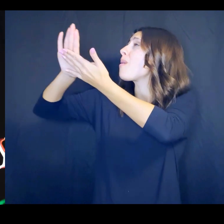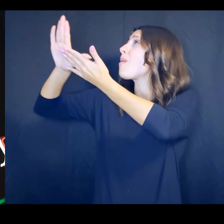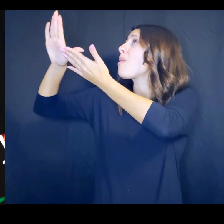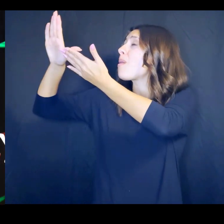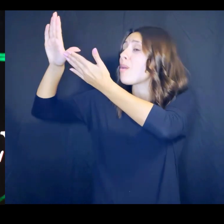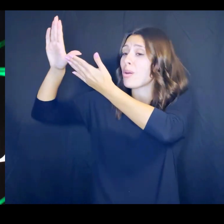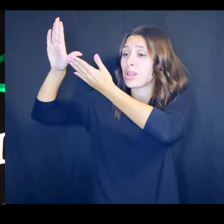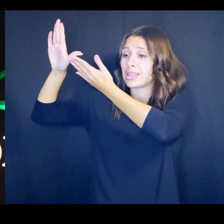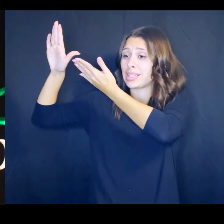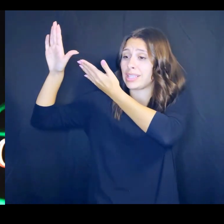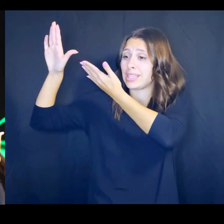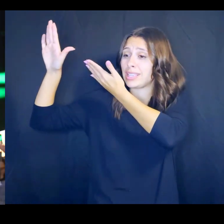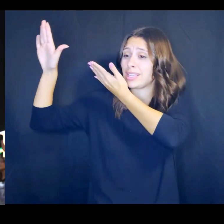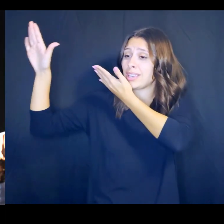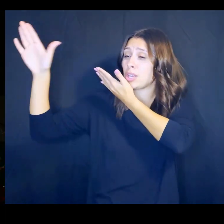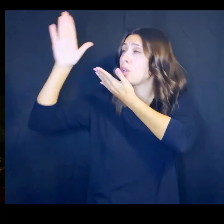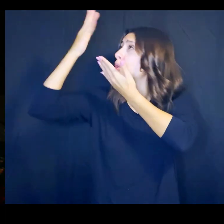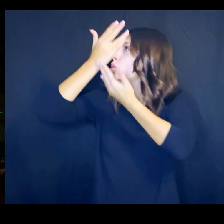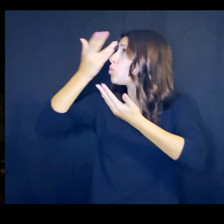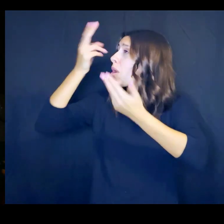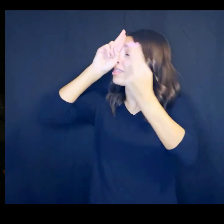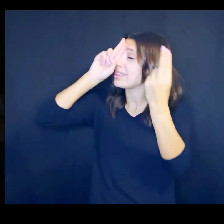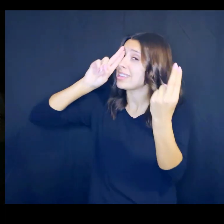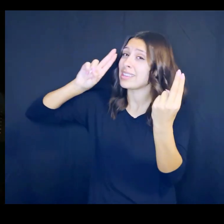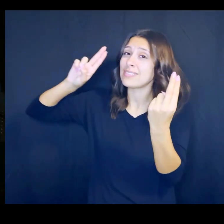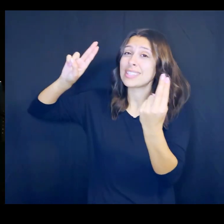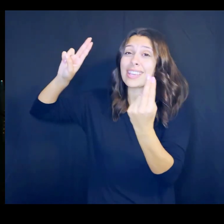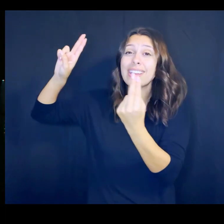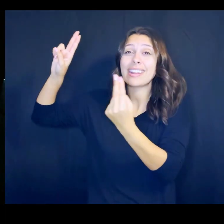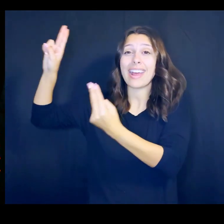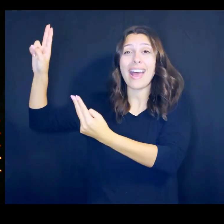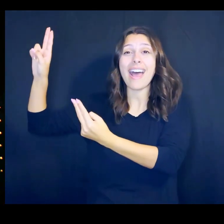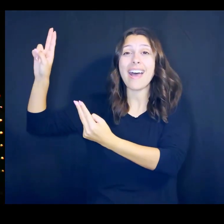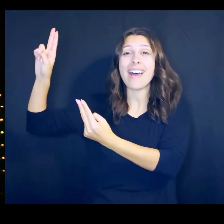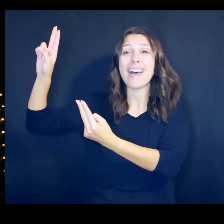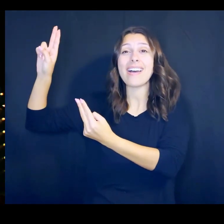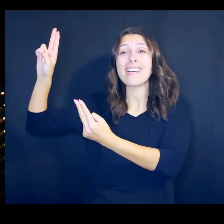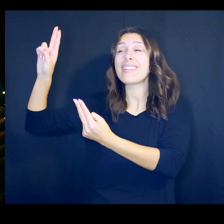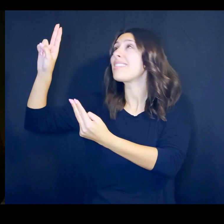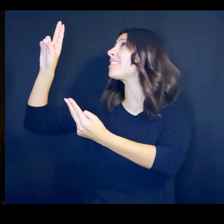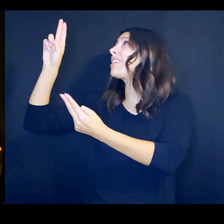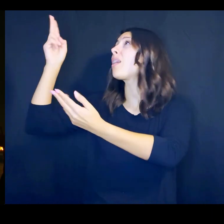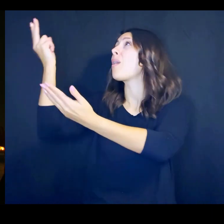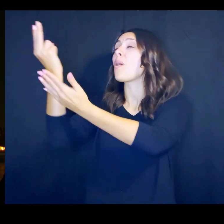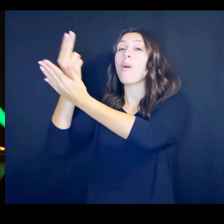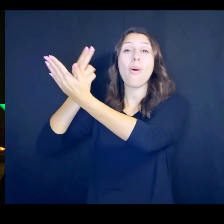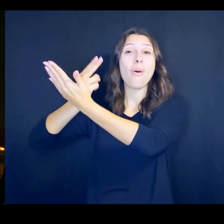Christ, holy, you are lifted